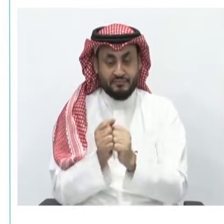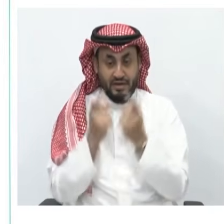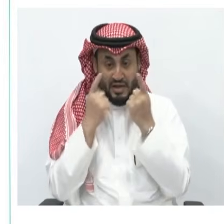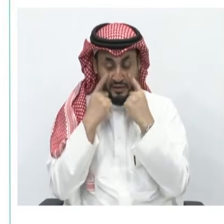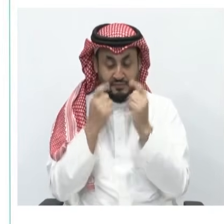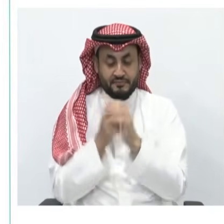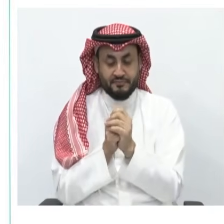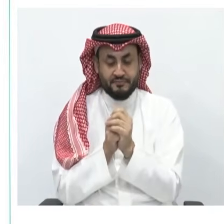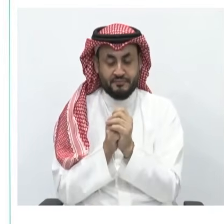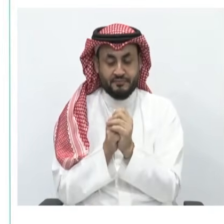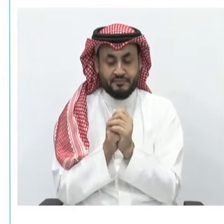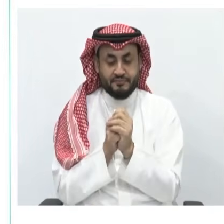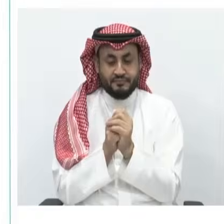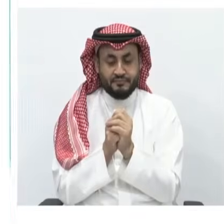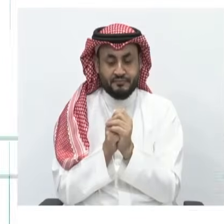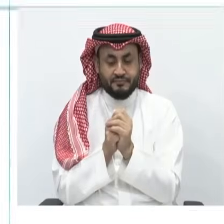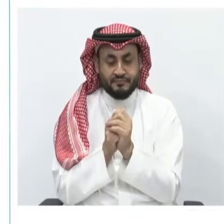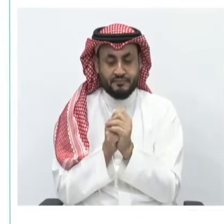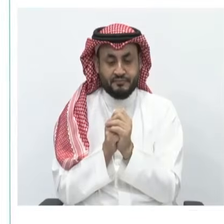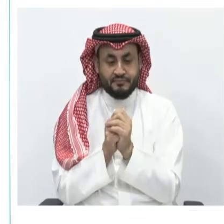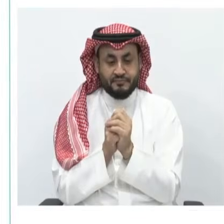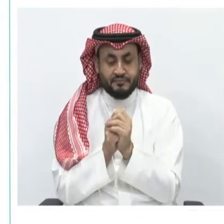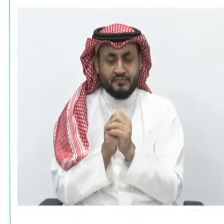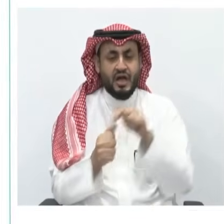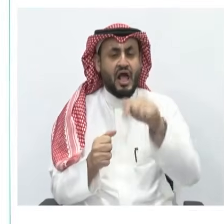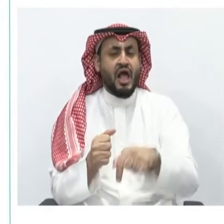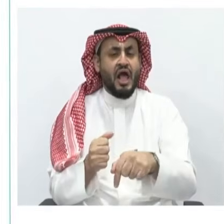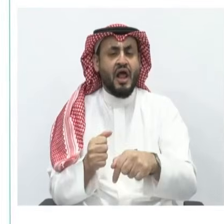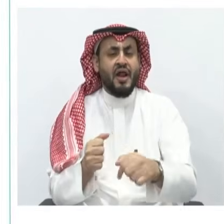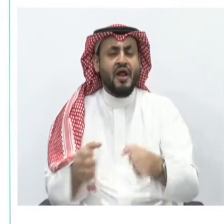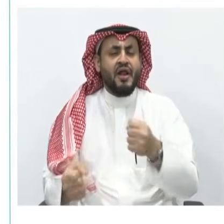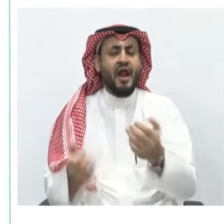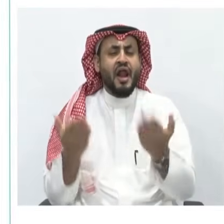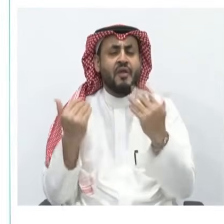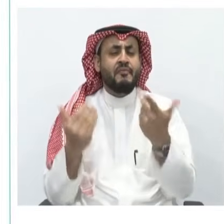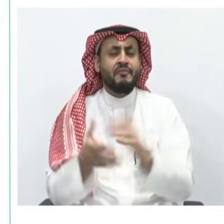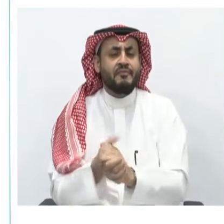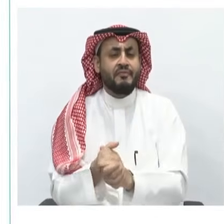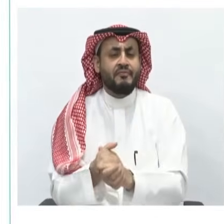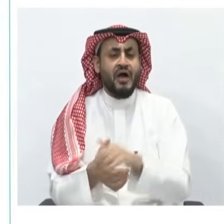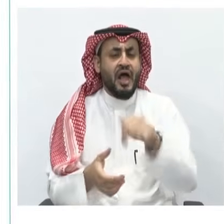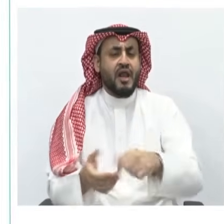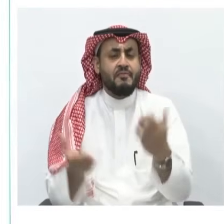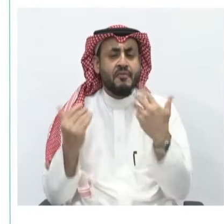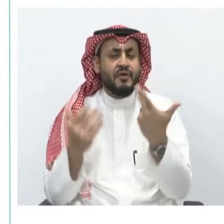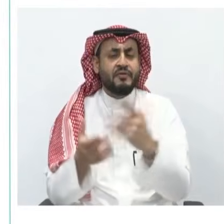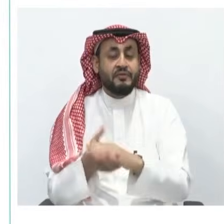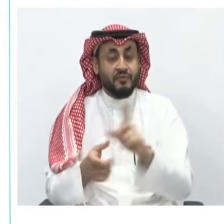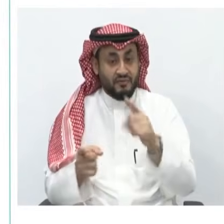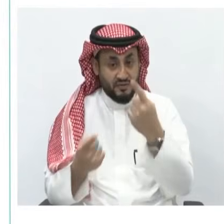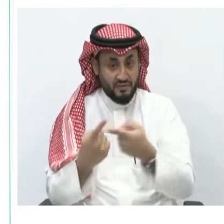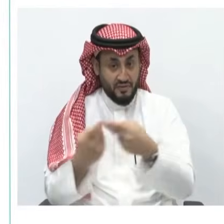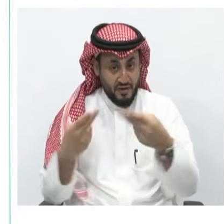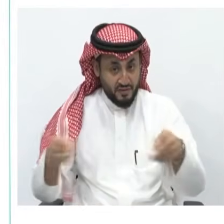eyes. Yes, excellent. That's right. Okay. So, what we have learned today, we have learned chant, the head